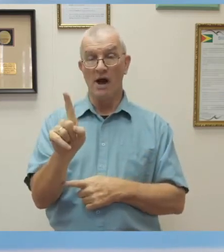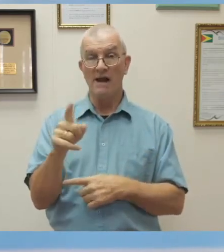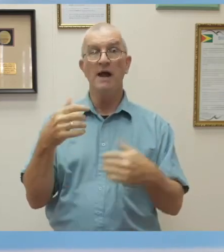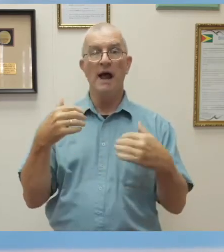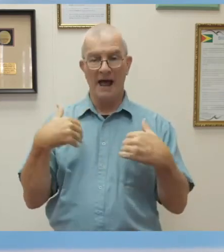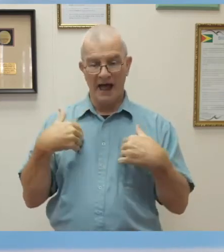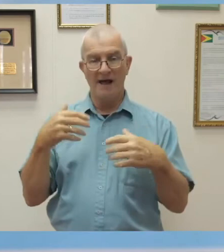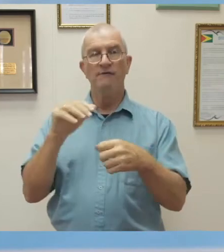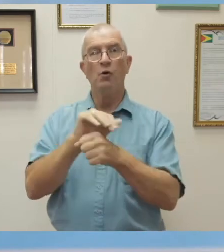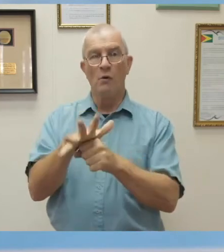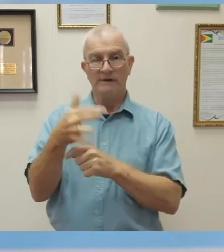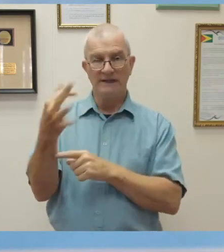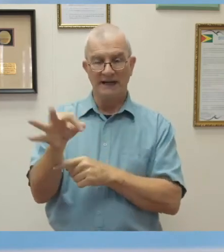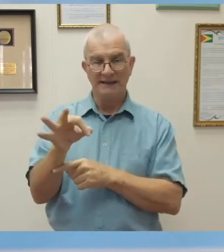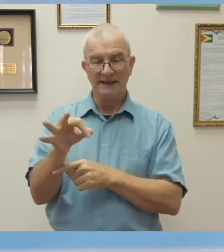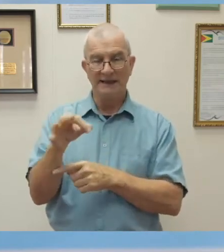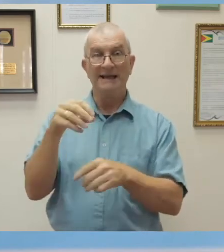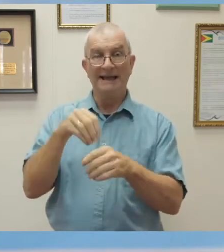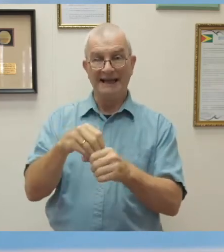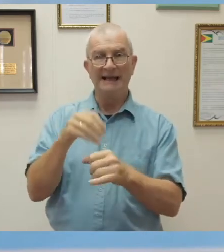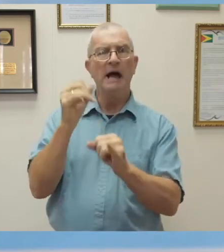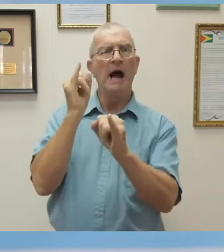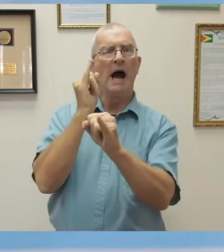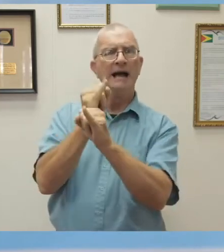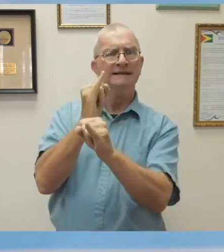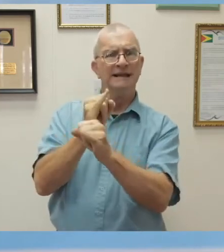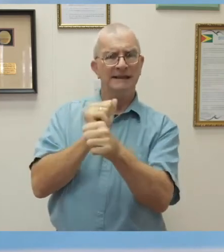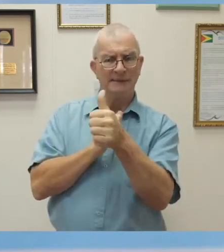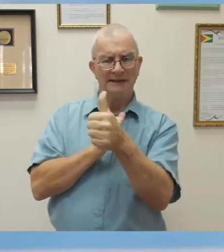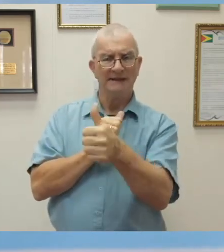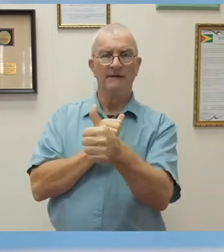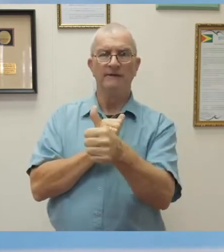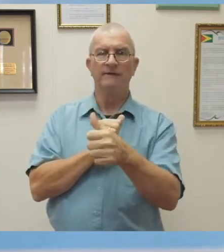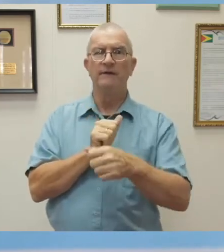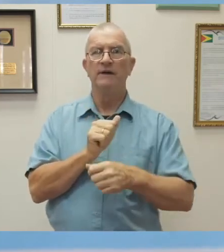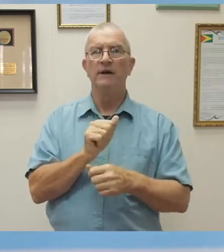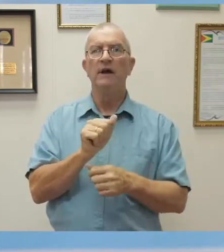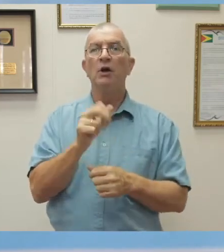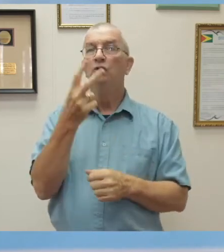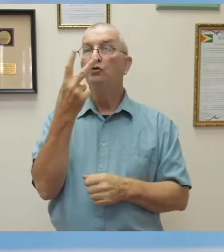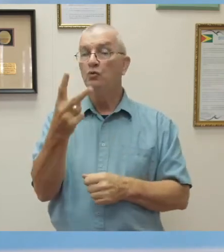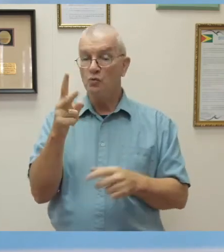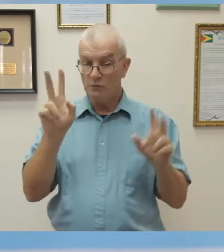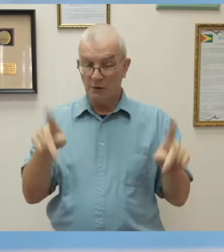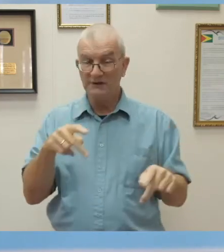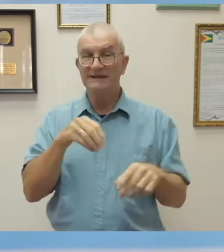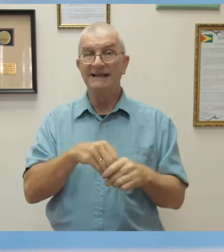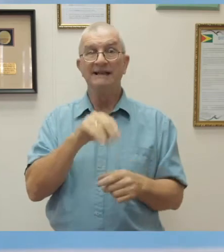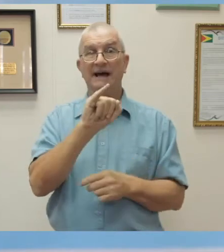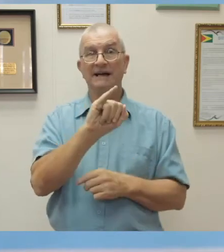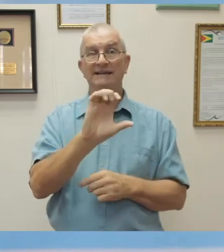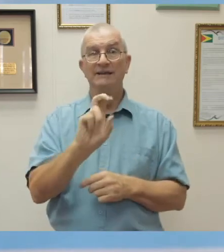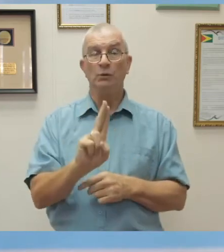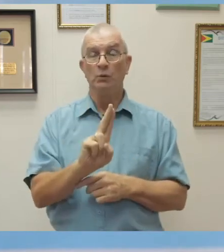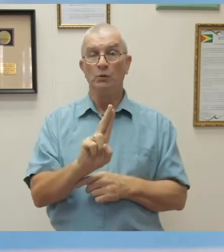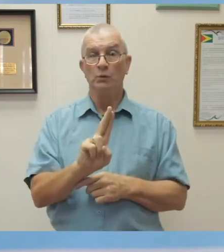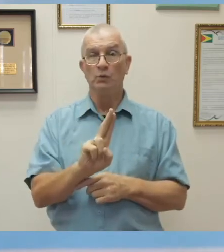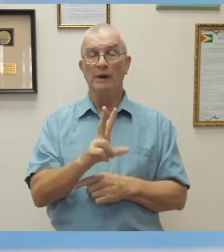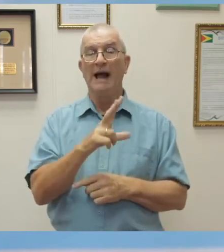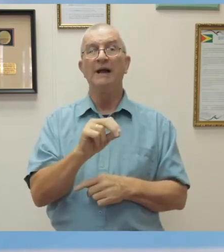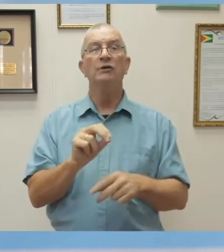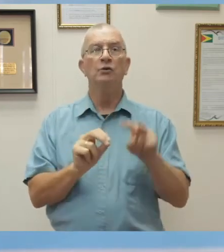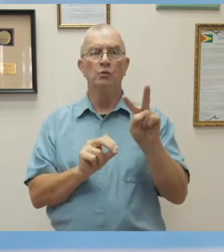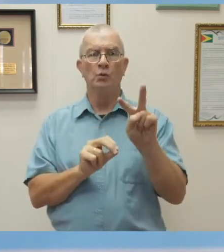active cases in institutional isolation, 2 patients in the COVID ICU,